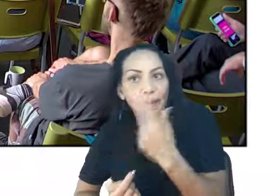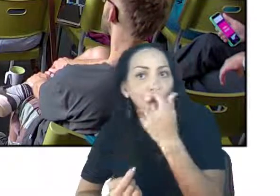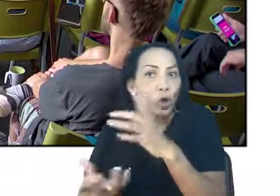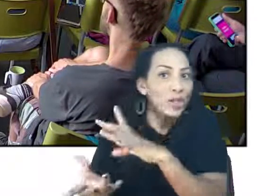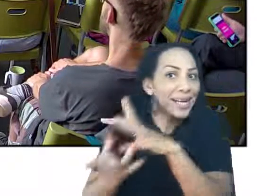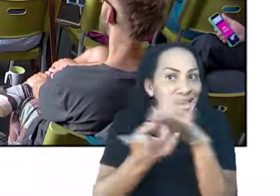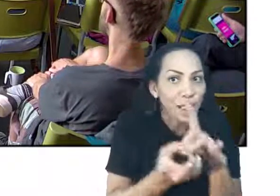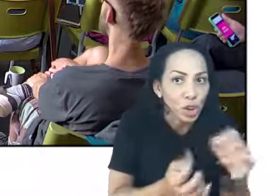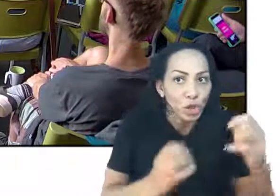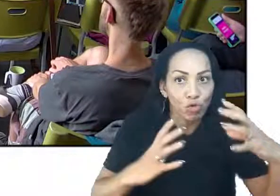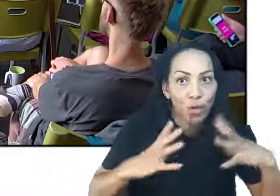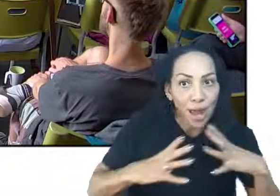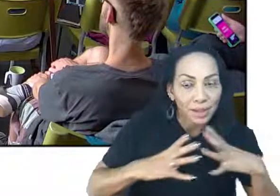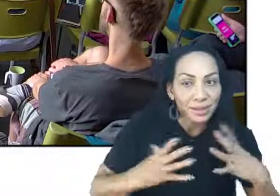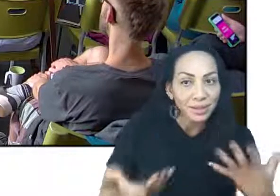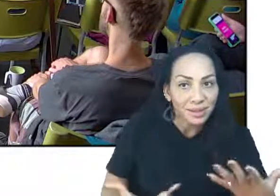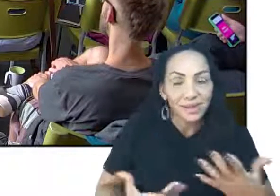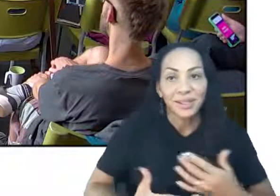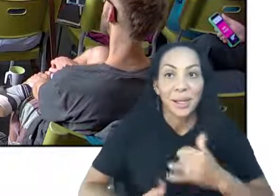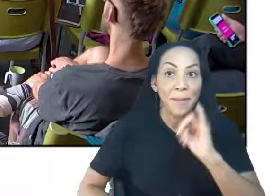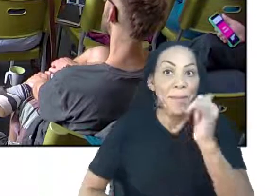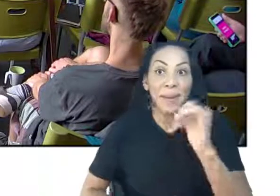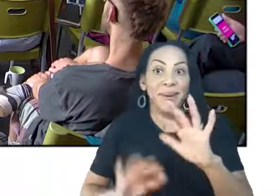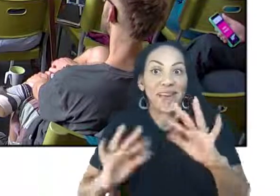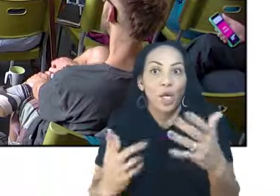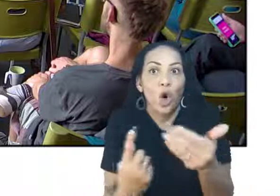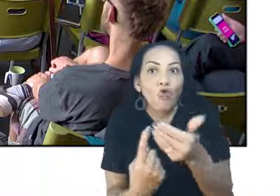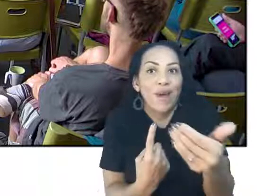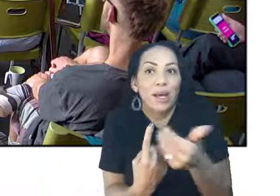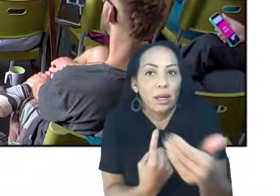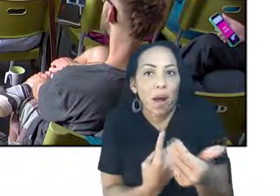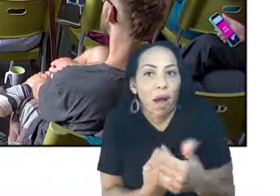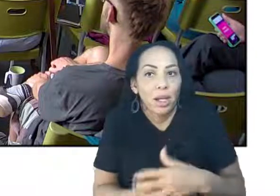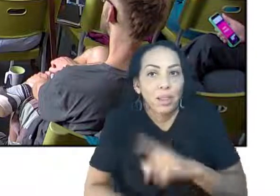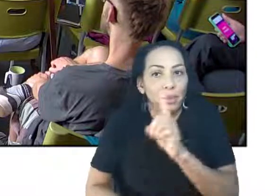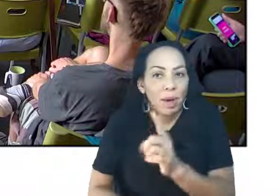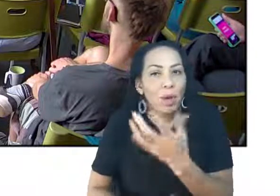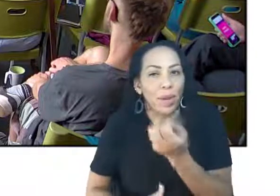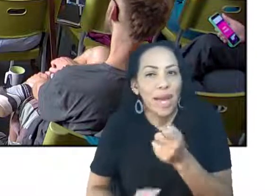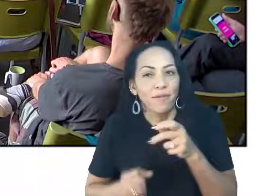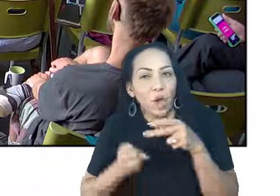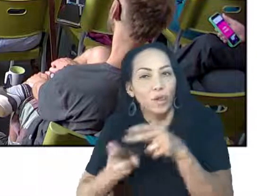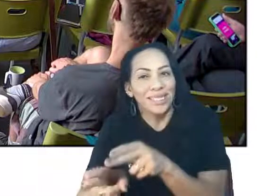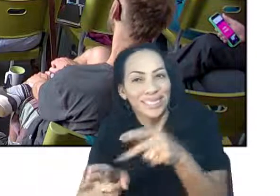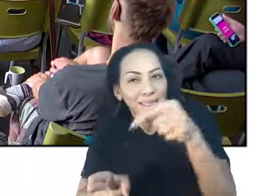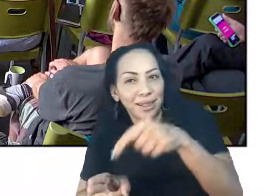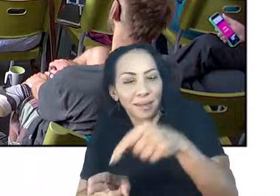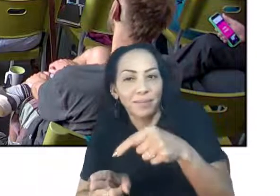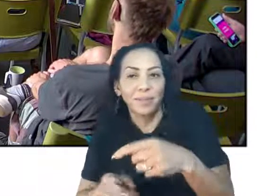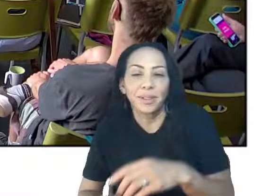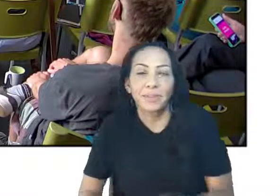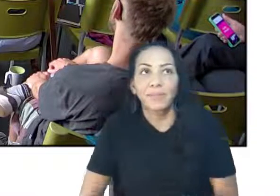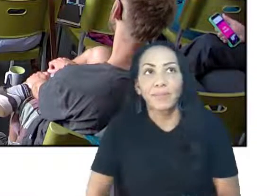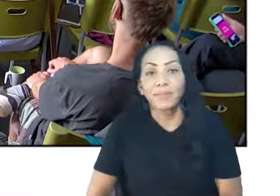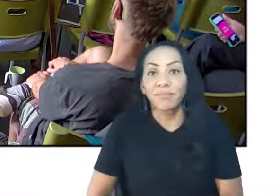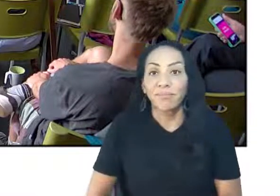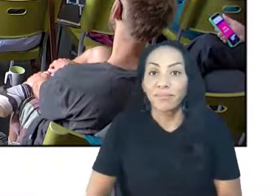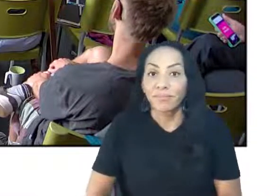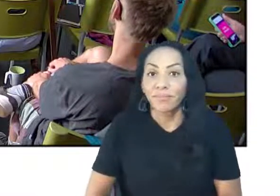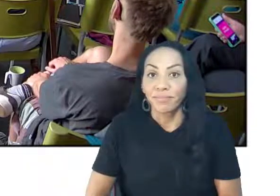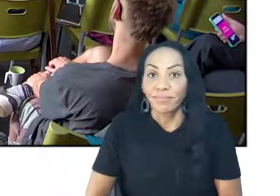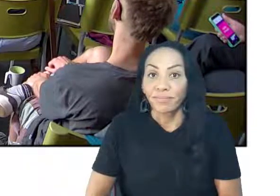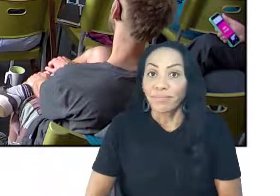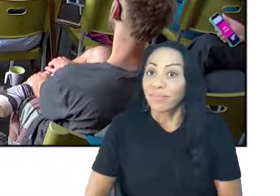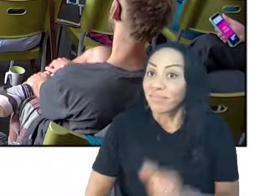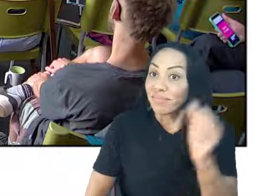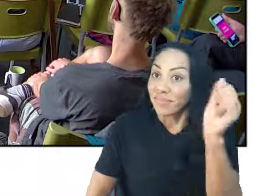technologies that may not be mechanized but are those kinds of systems. And are ways of connecting things and enabling things.